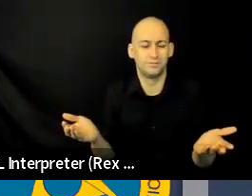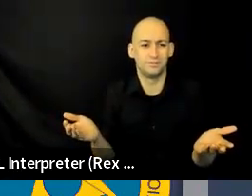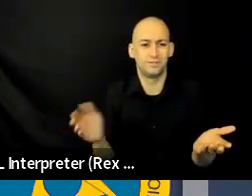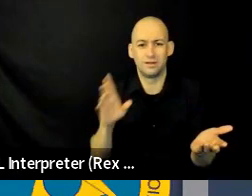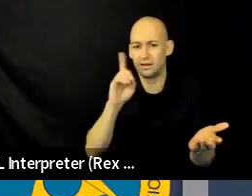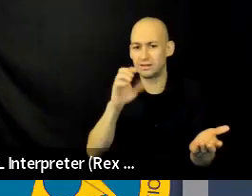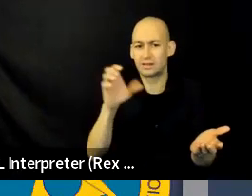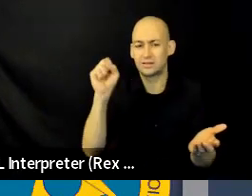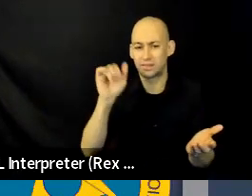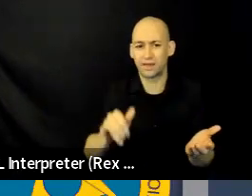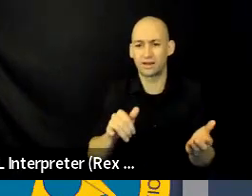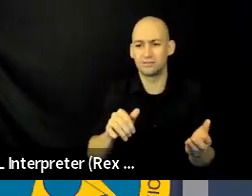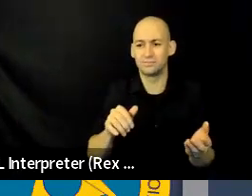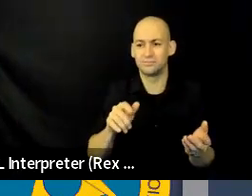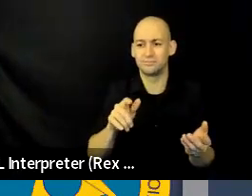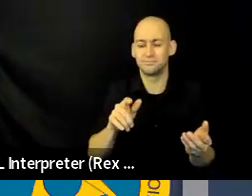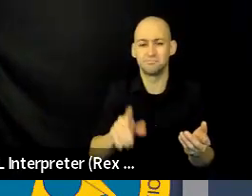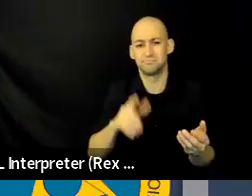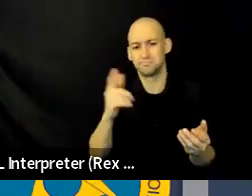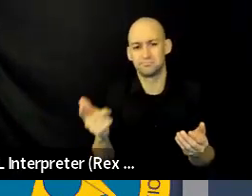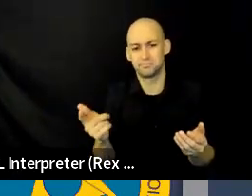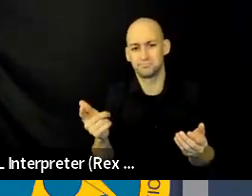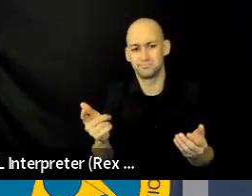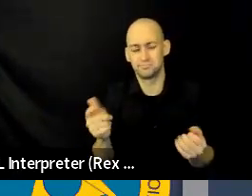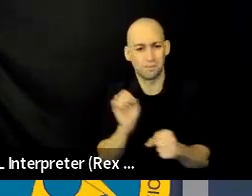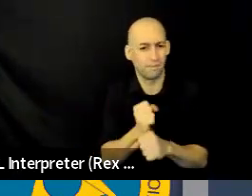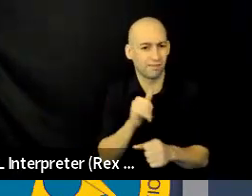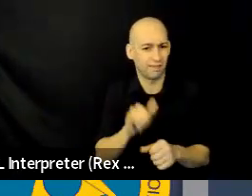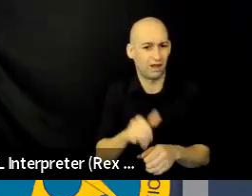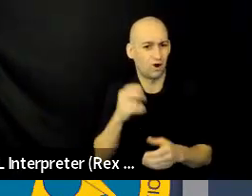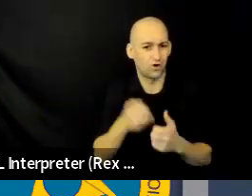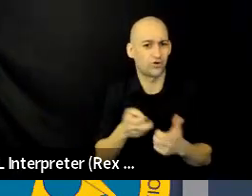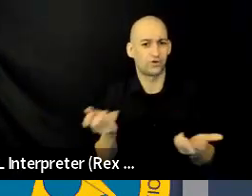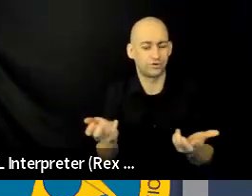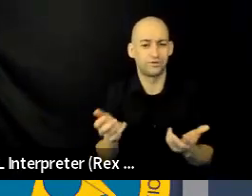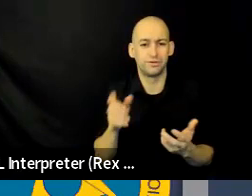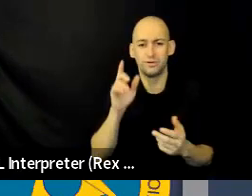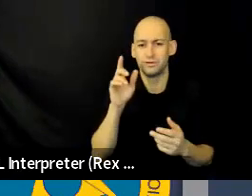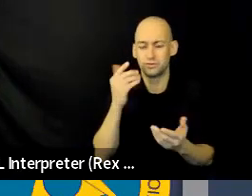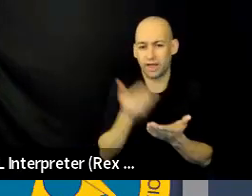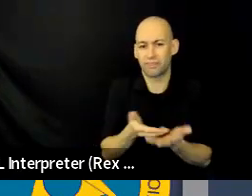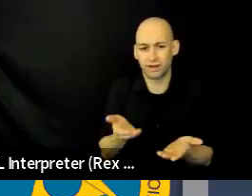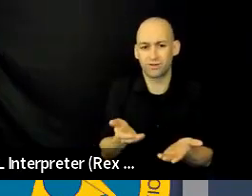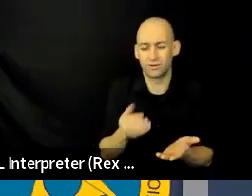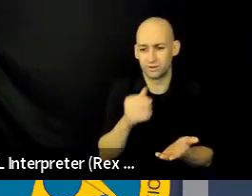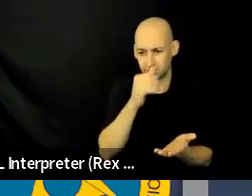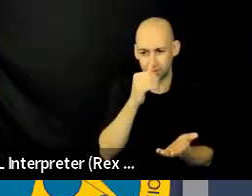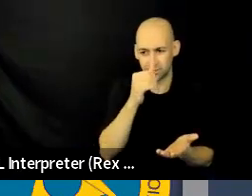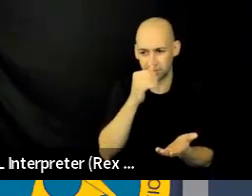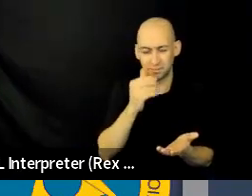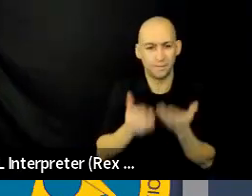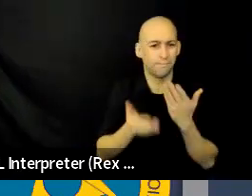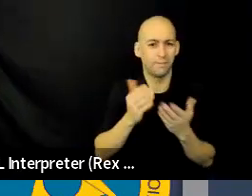does the passing the RON make that harder in order to get there? So if you could